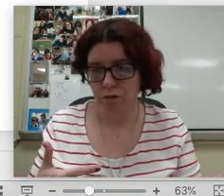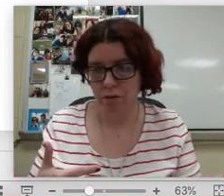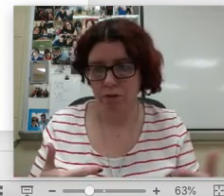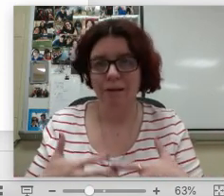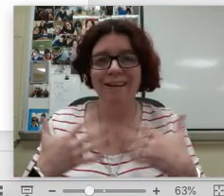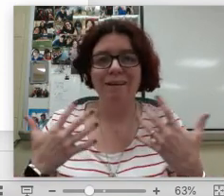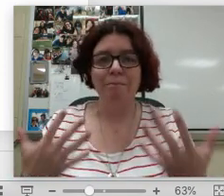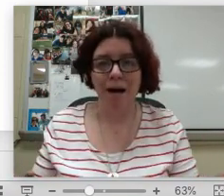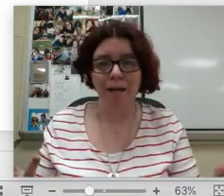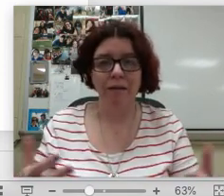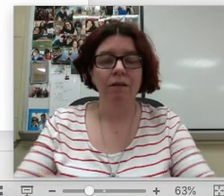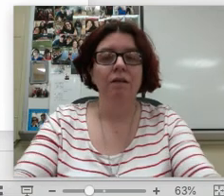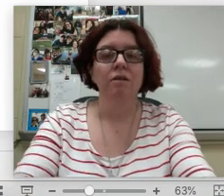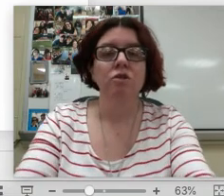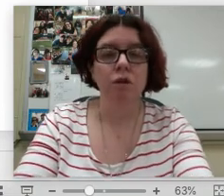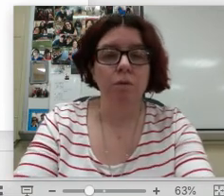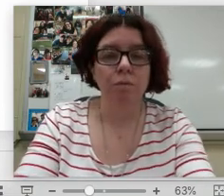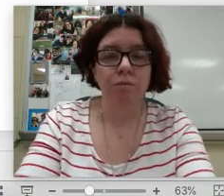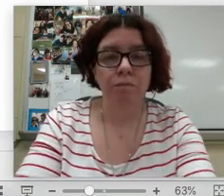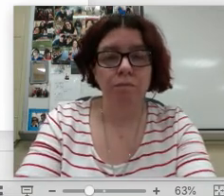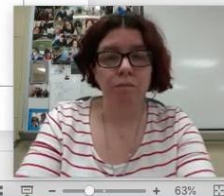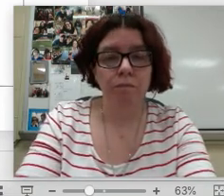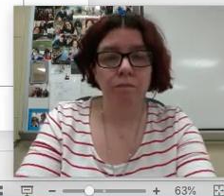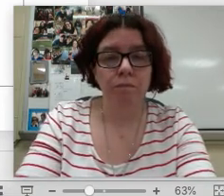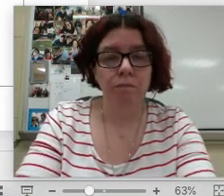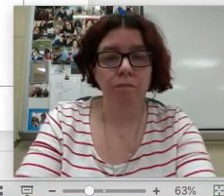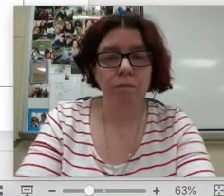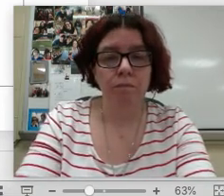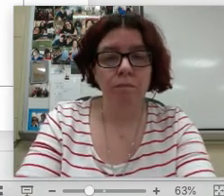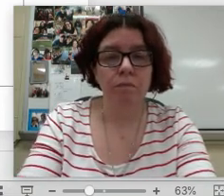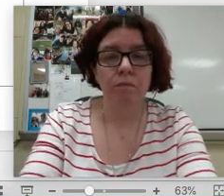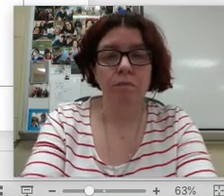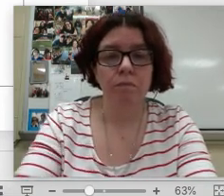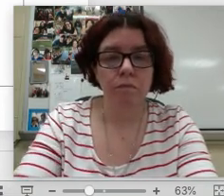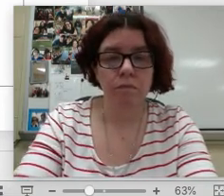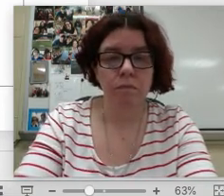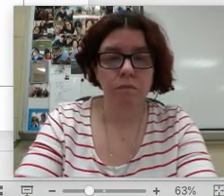and red striped shirt? My. So,